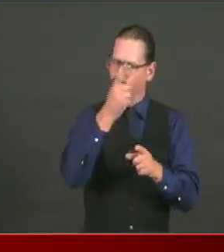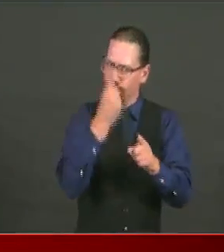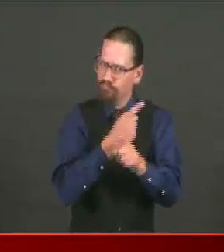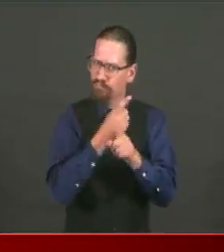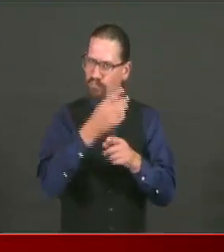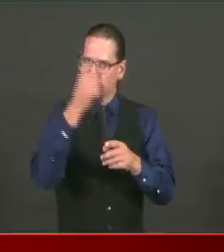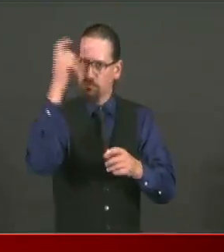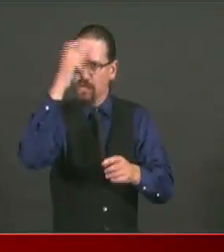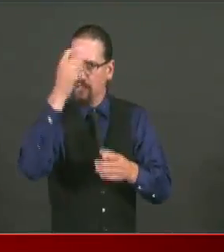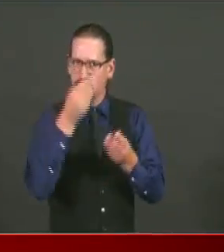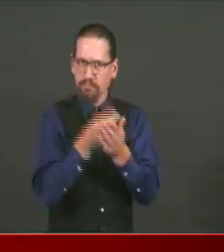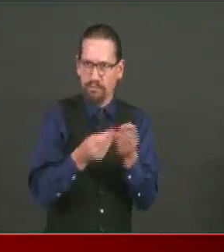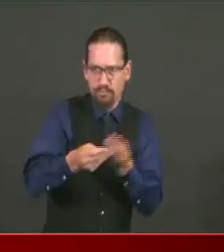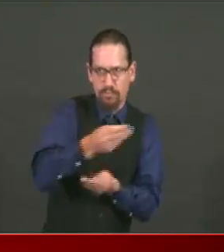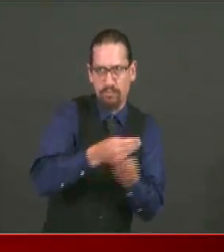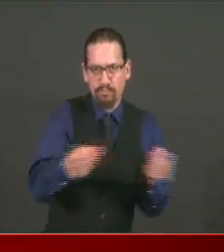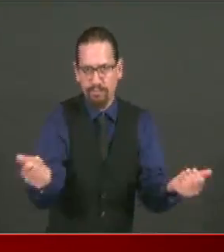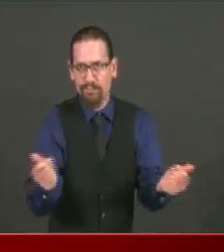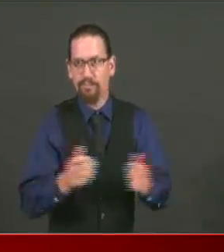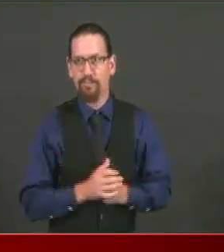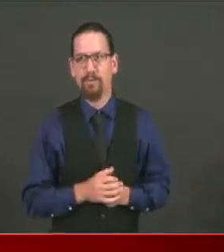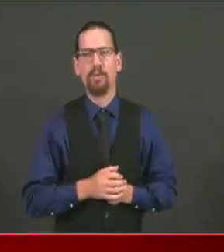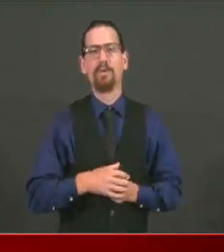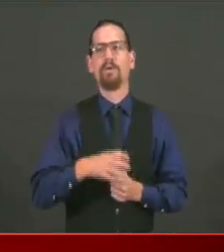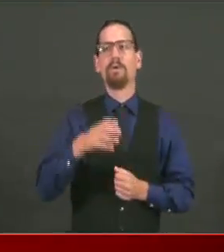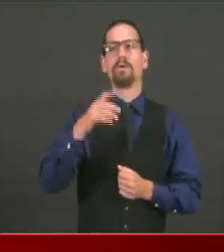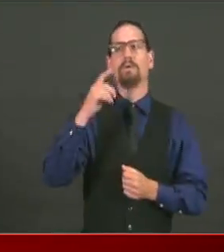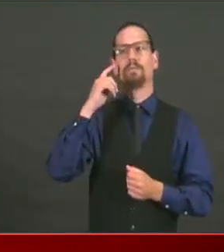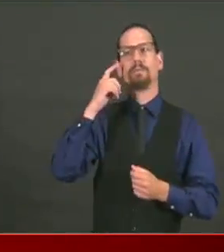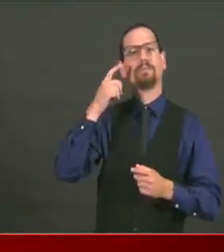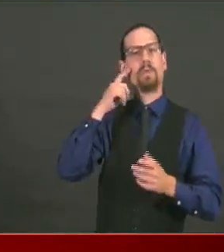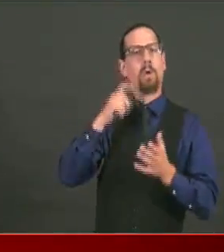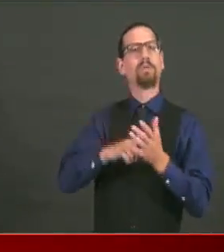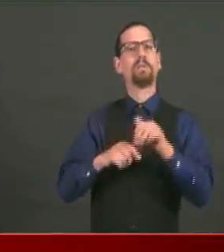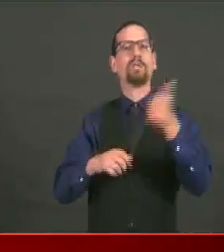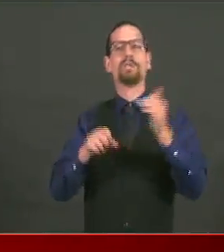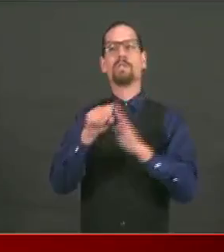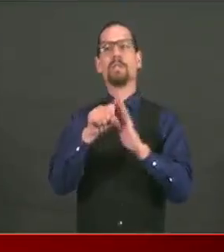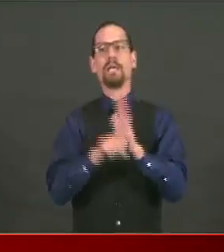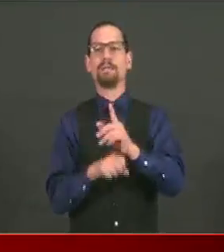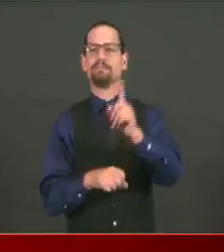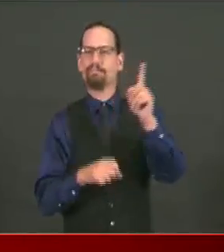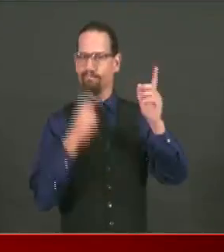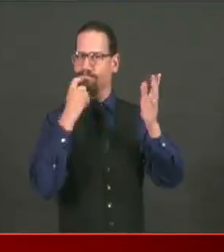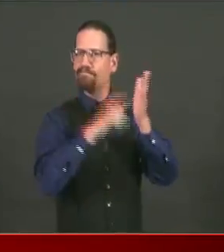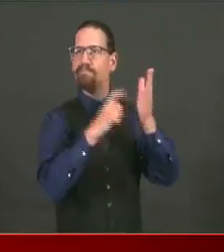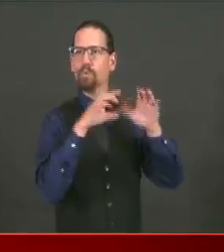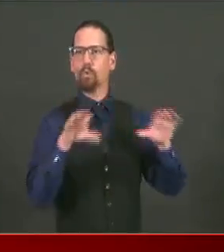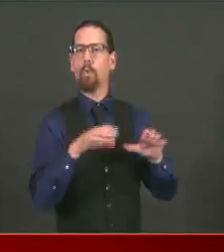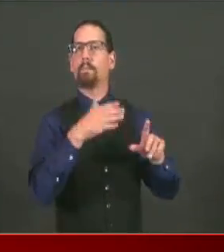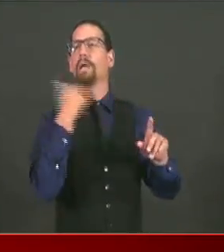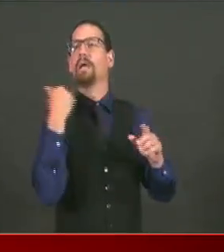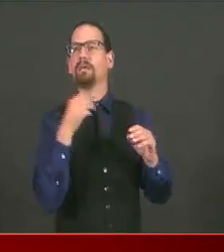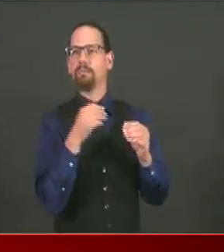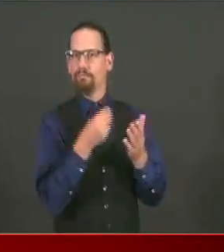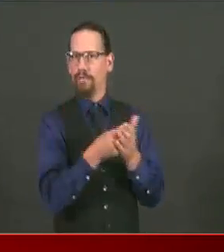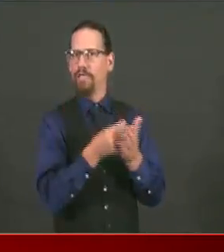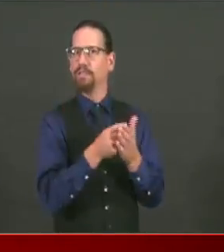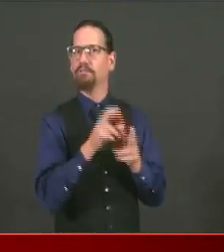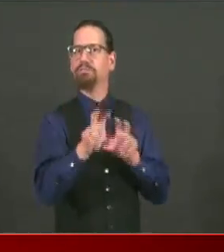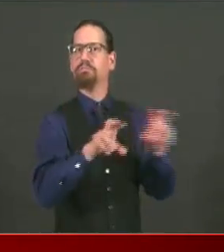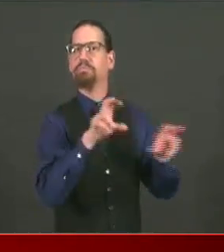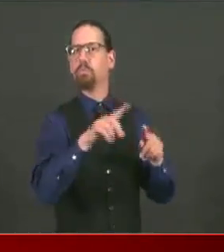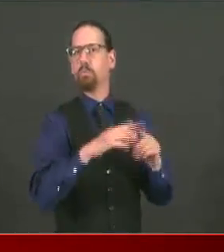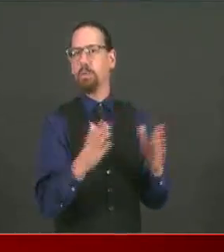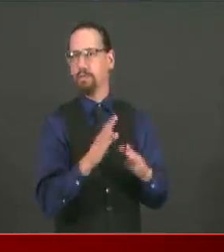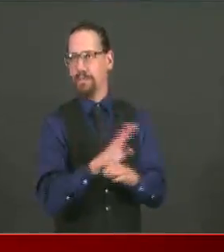who are ahead of Rhode Island in doing this. Handful of other states who've already put some money out the door to small businesses. We've